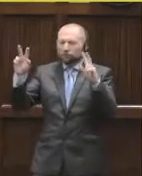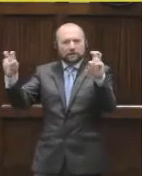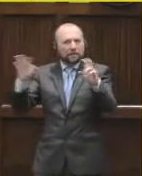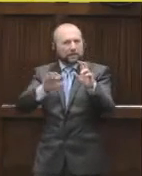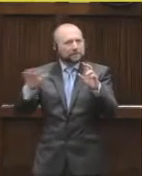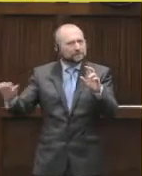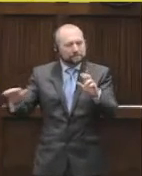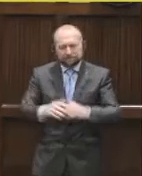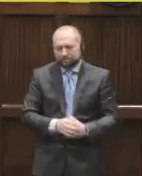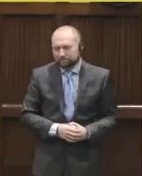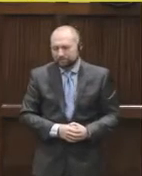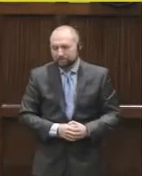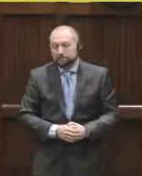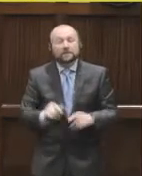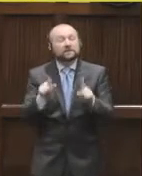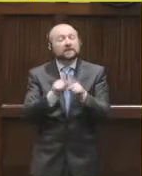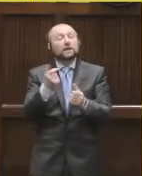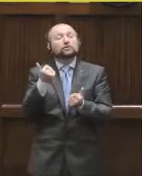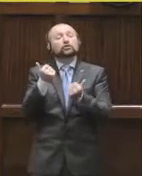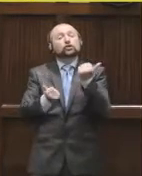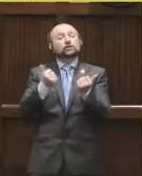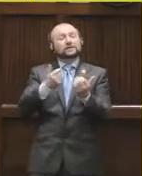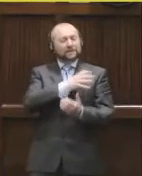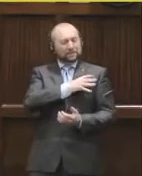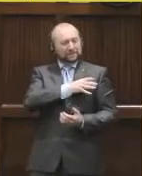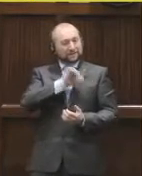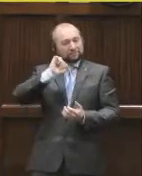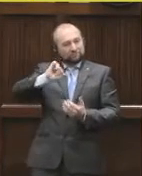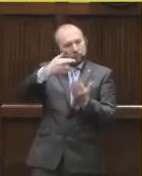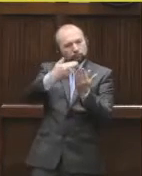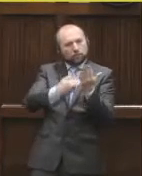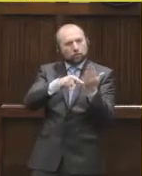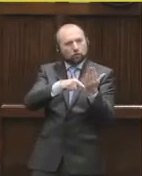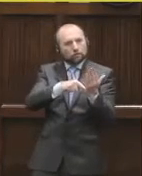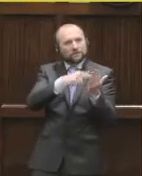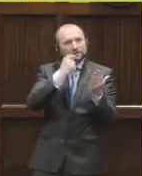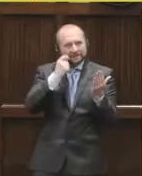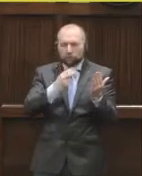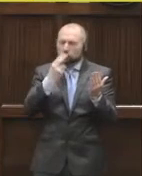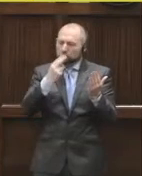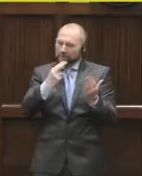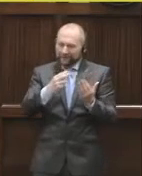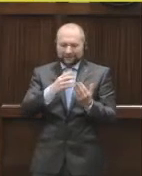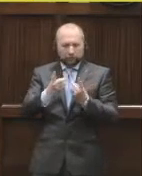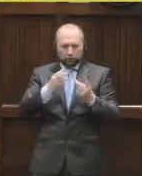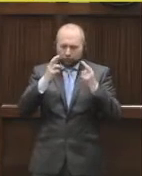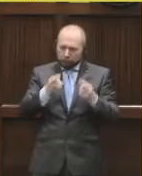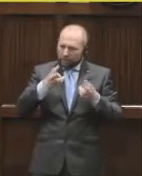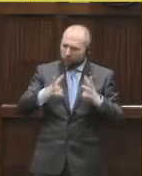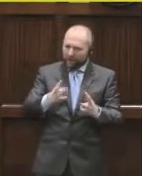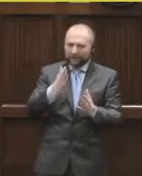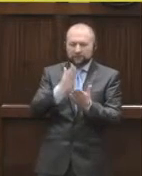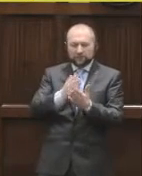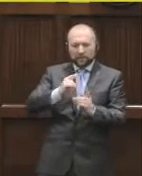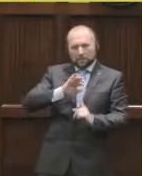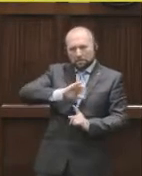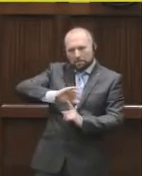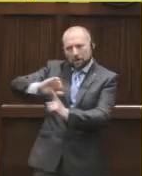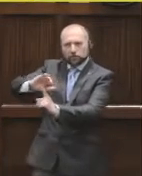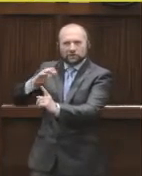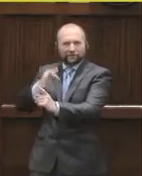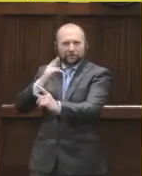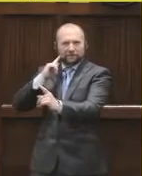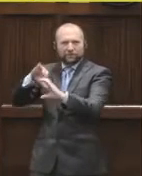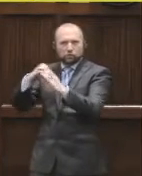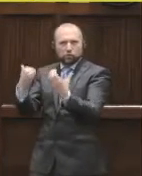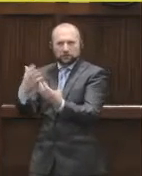Committee report, to ensure that adequate steps are taken to end the marginalisation being experienced by members of